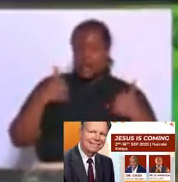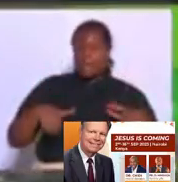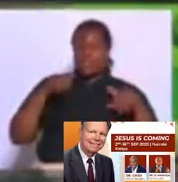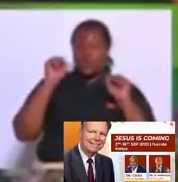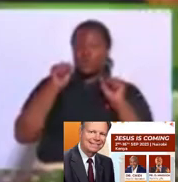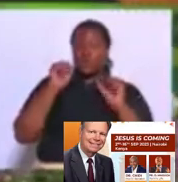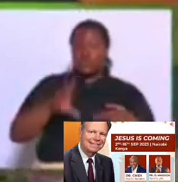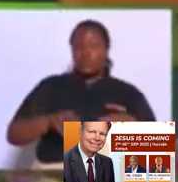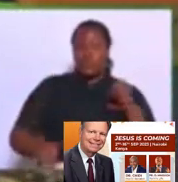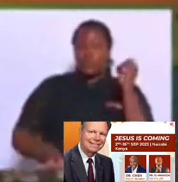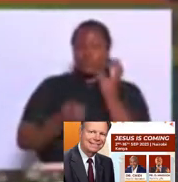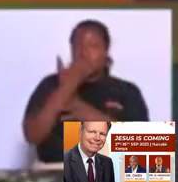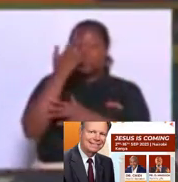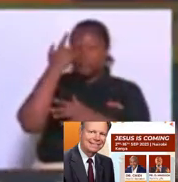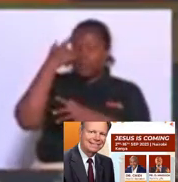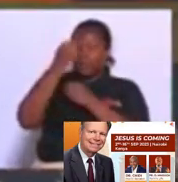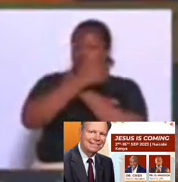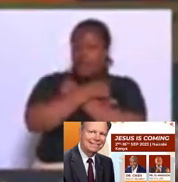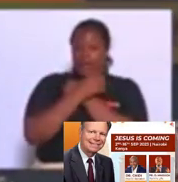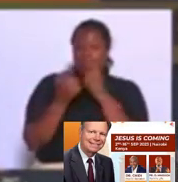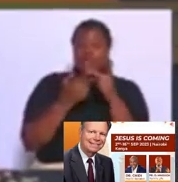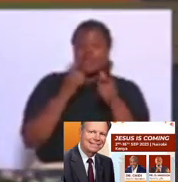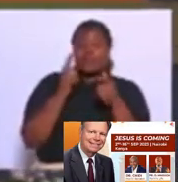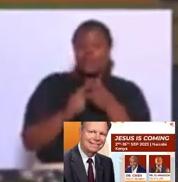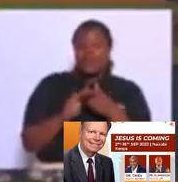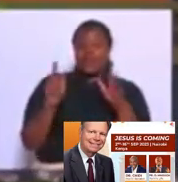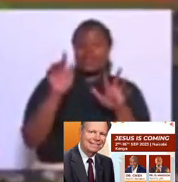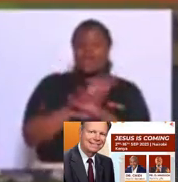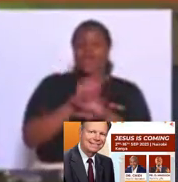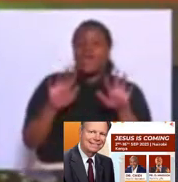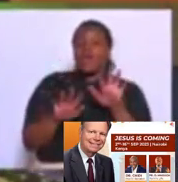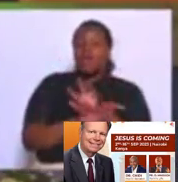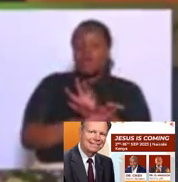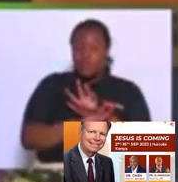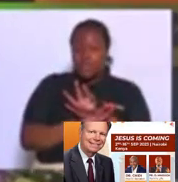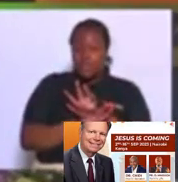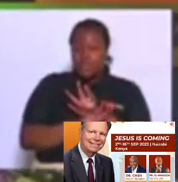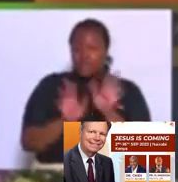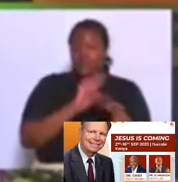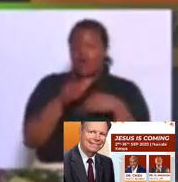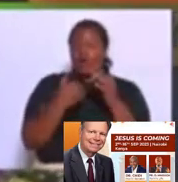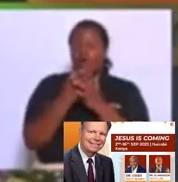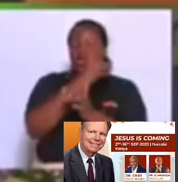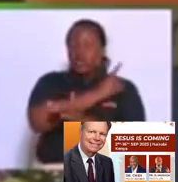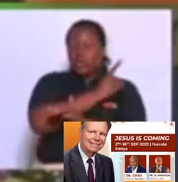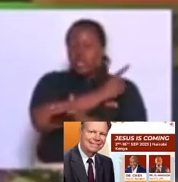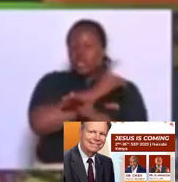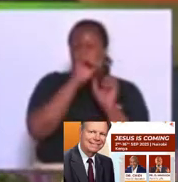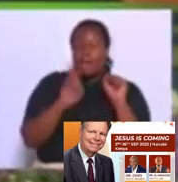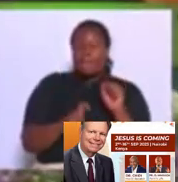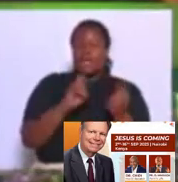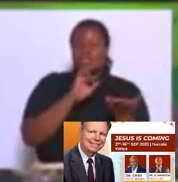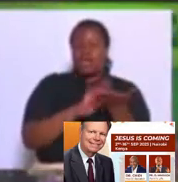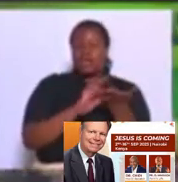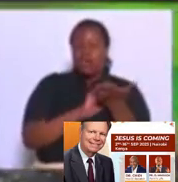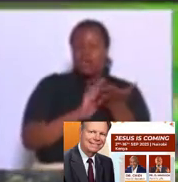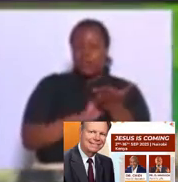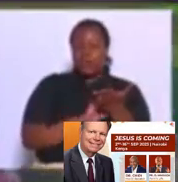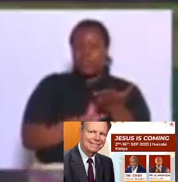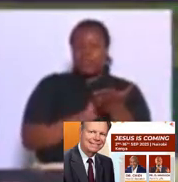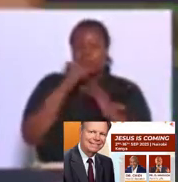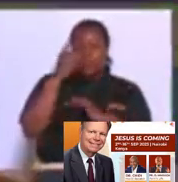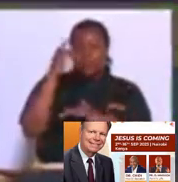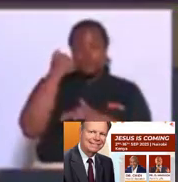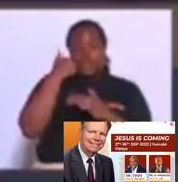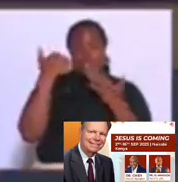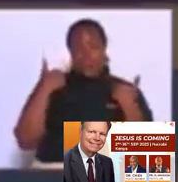invent for love, then every doctor in the country should be recommending it for the patients. But